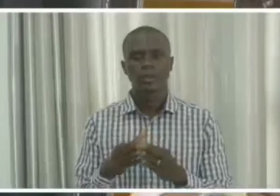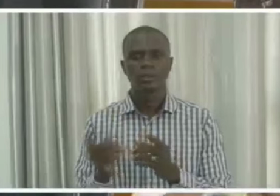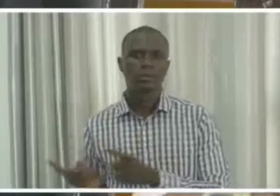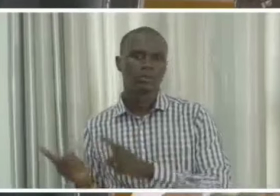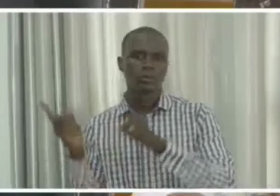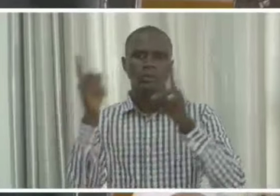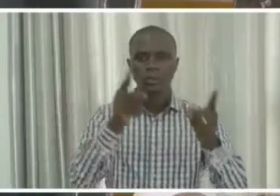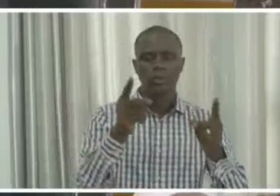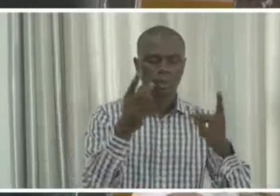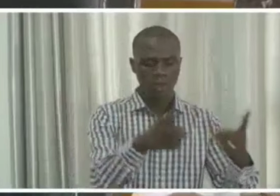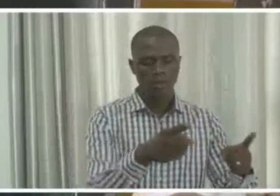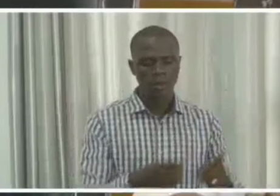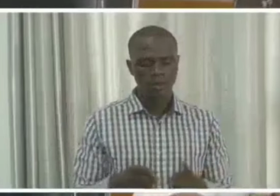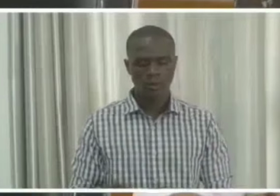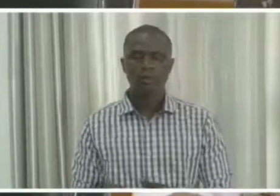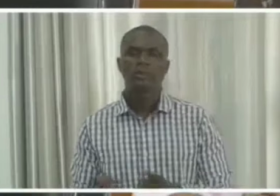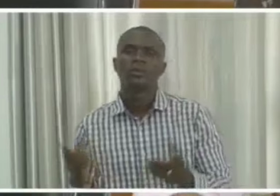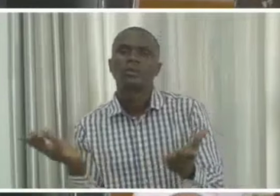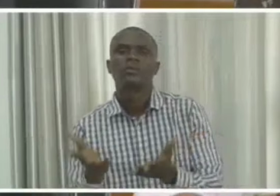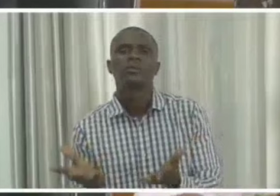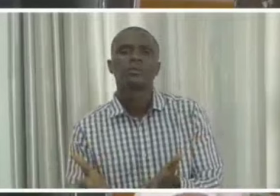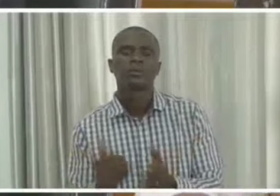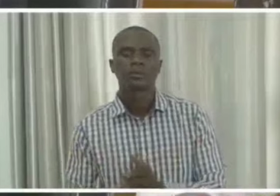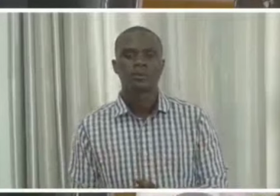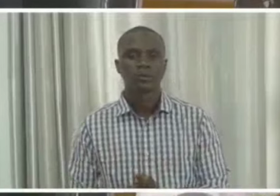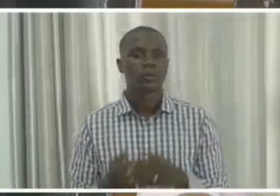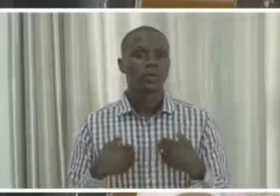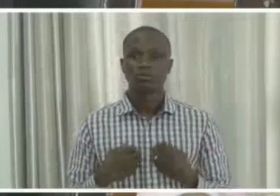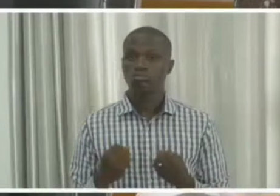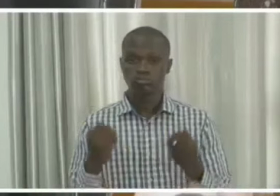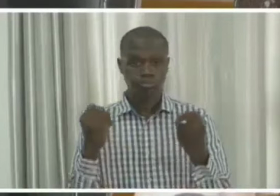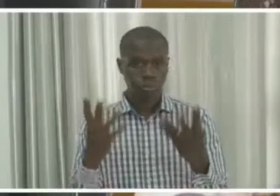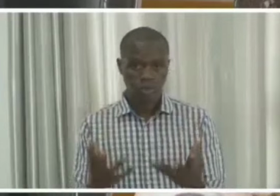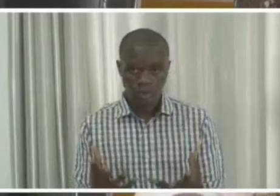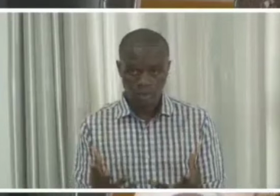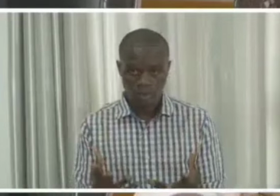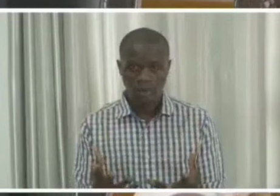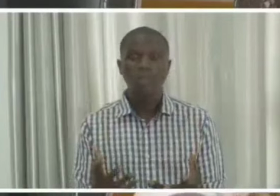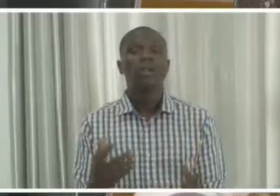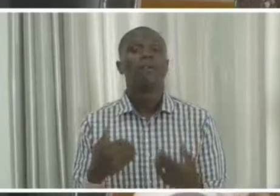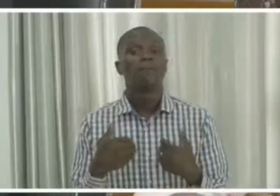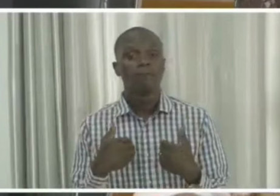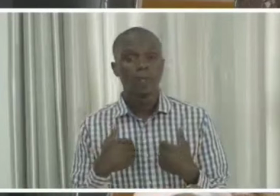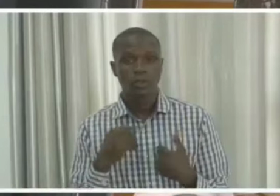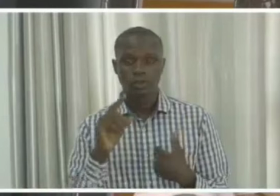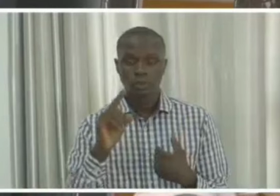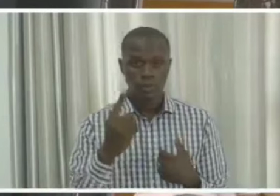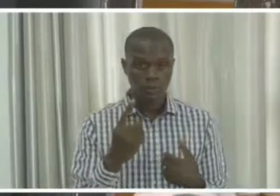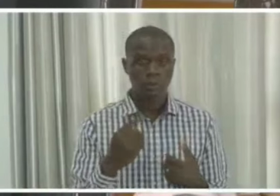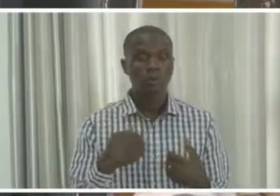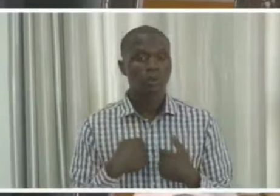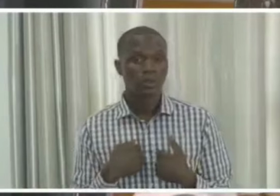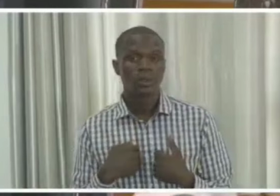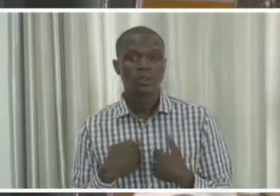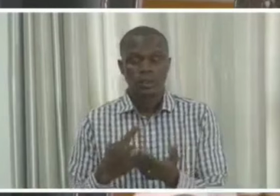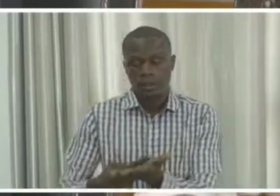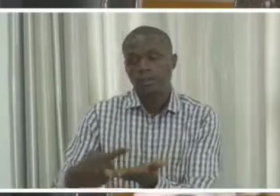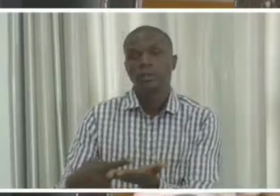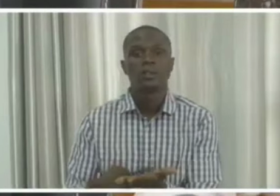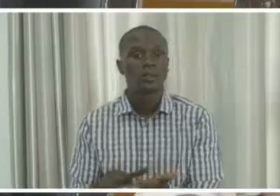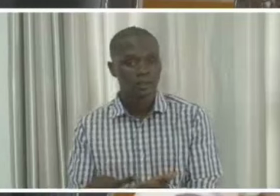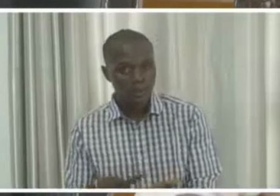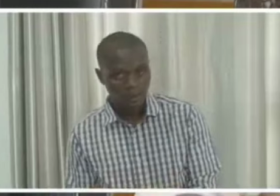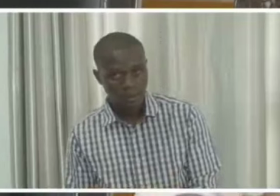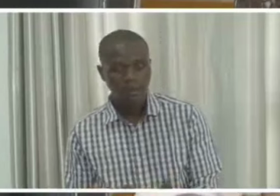You get Bokutin, you get the negotiation. That negotiation day, the outcome can lead to obligations for the country.